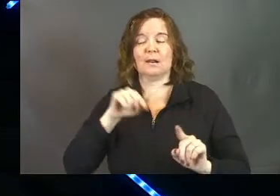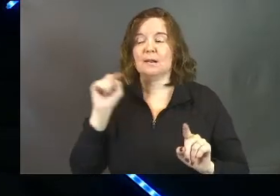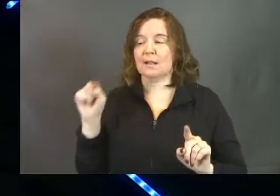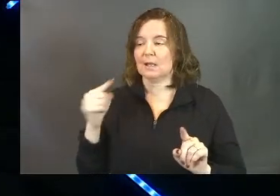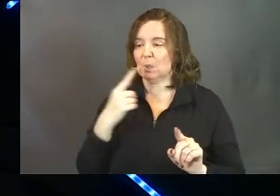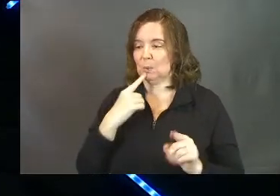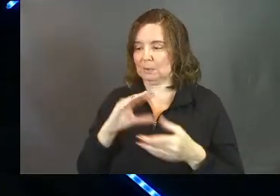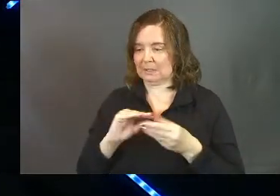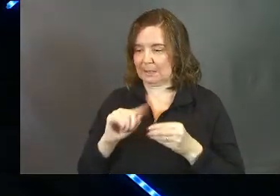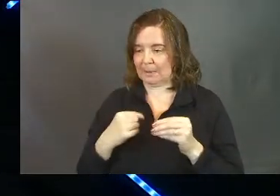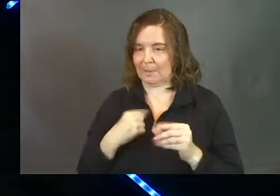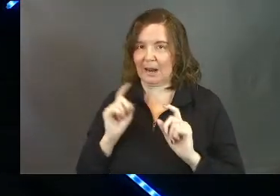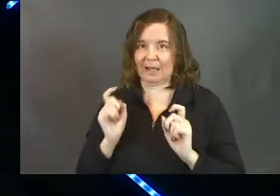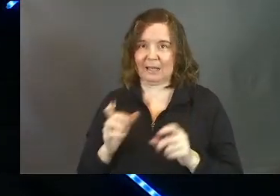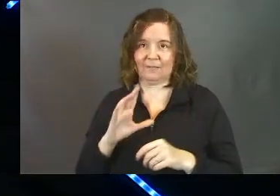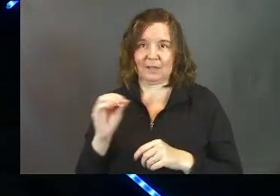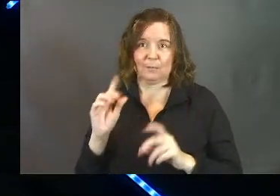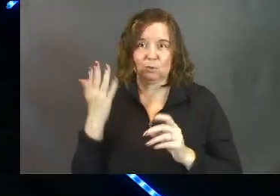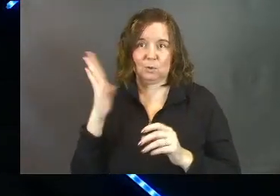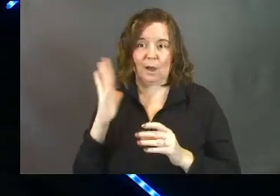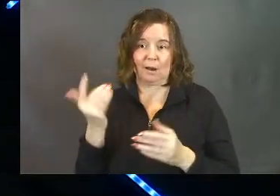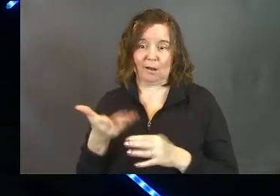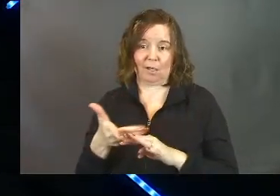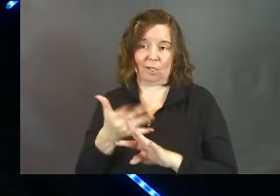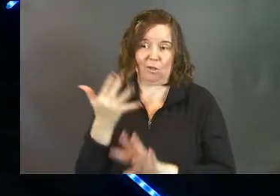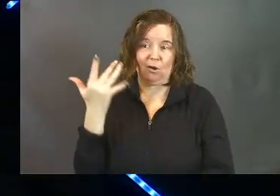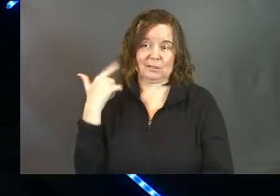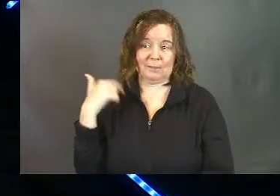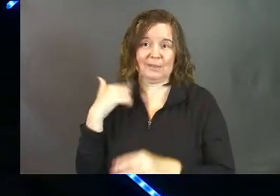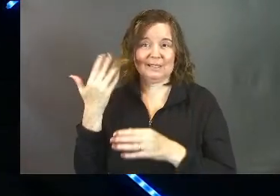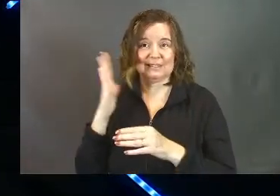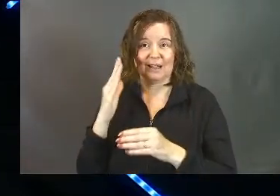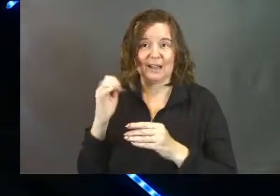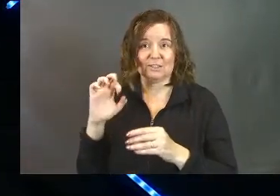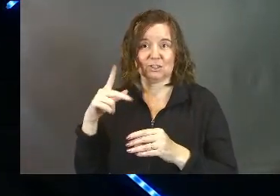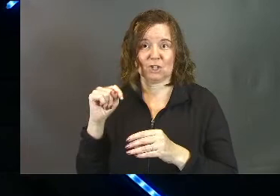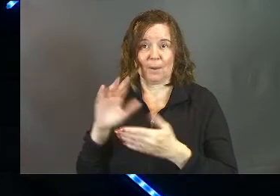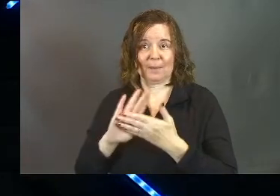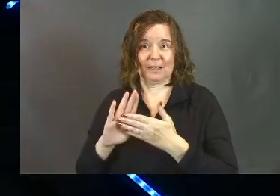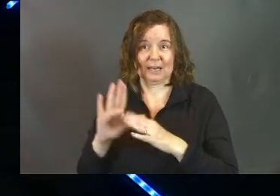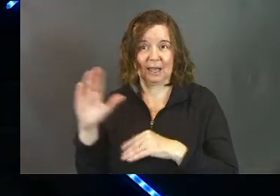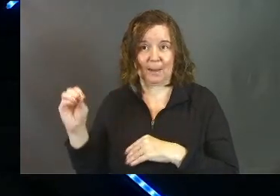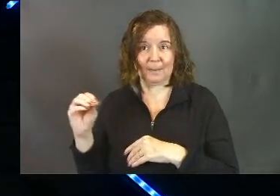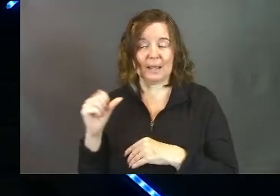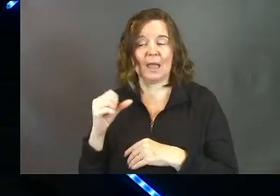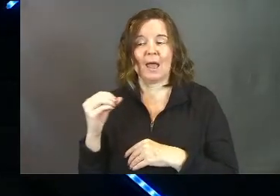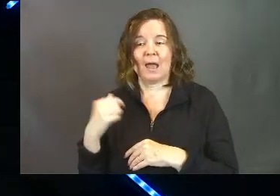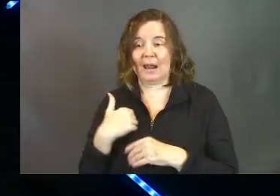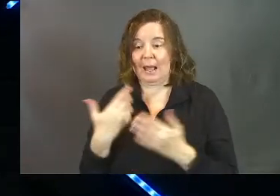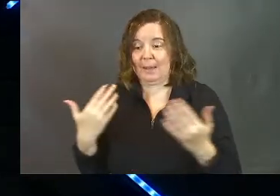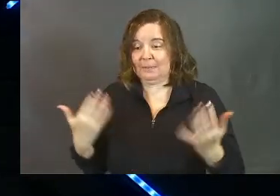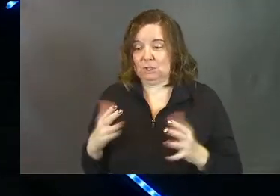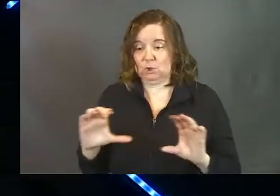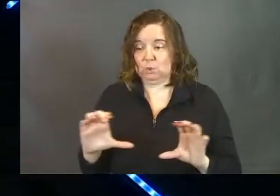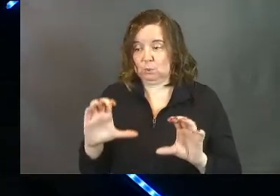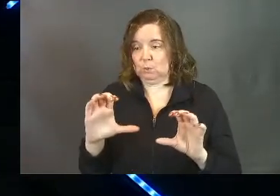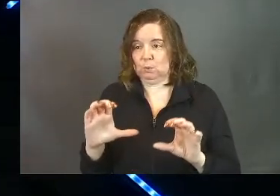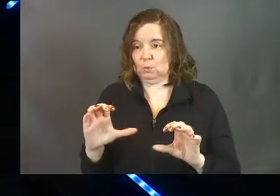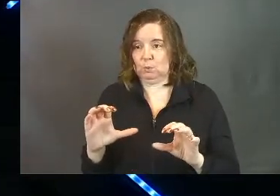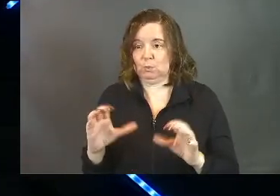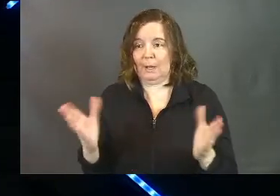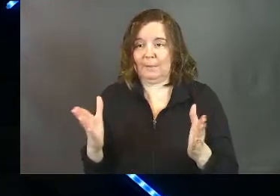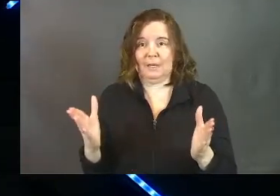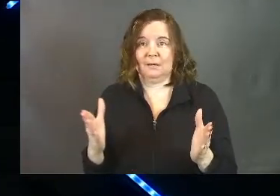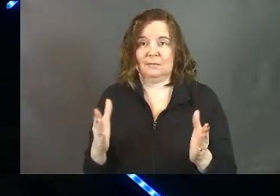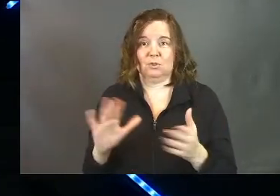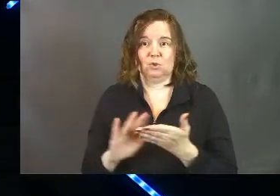he's telling me about, I gave this company to God a long time ago. This is God's carpet cleaning company, and I'm just here to do, you know, I'm